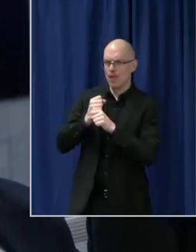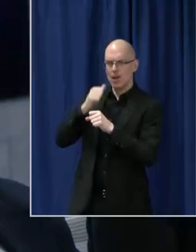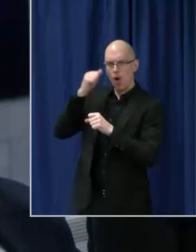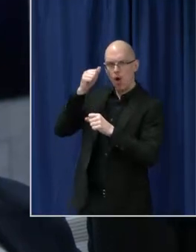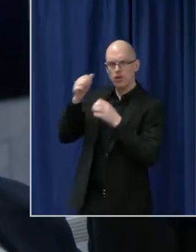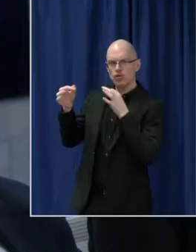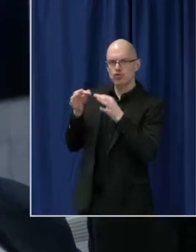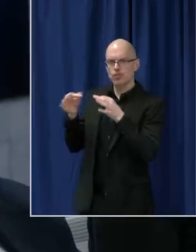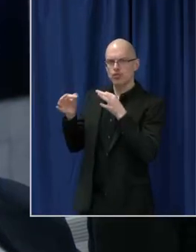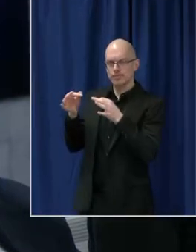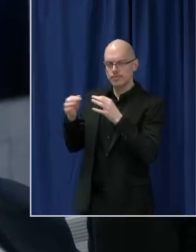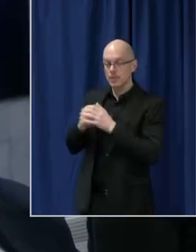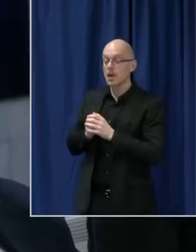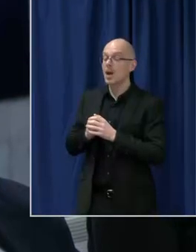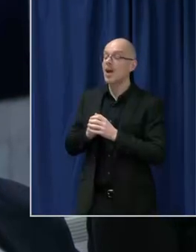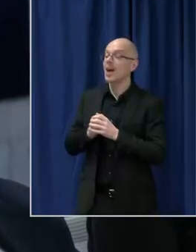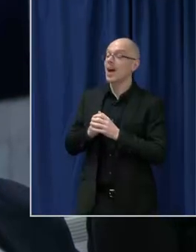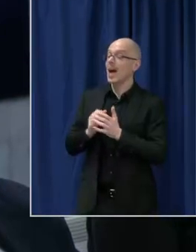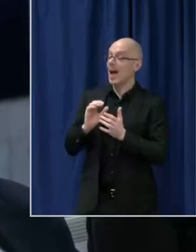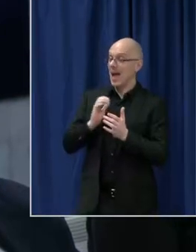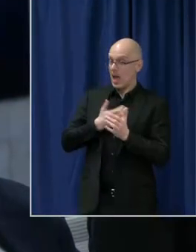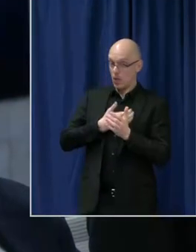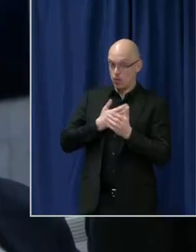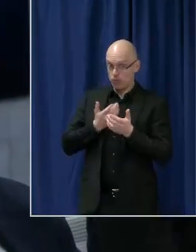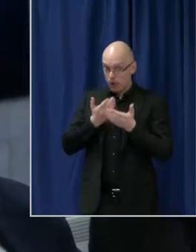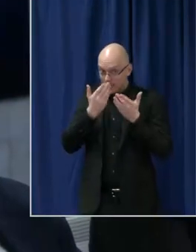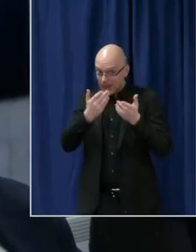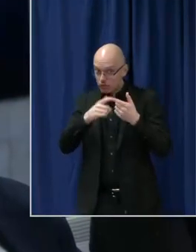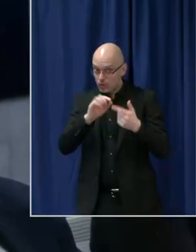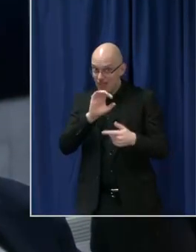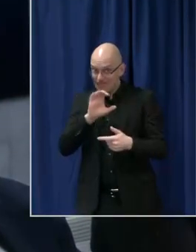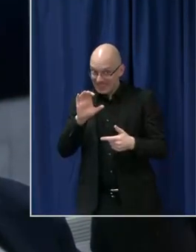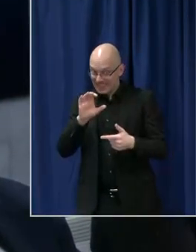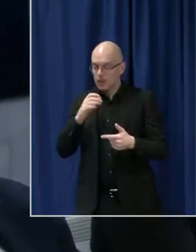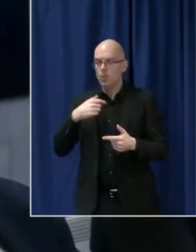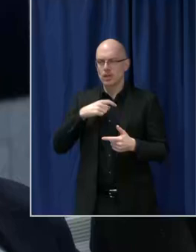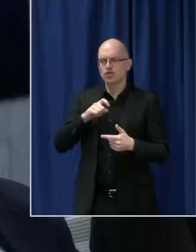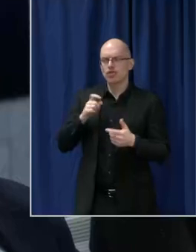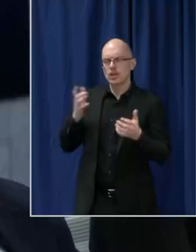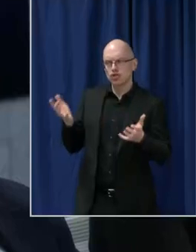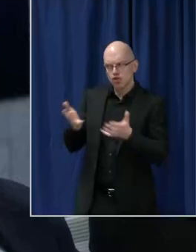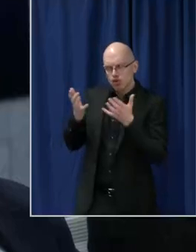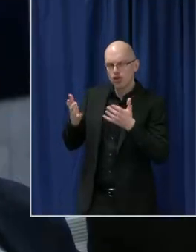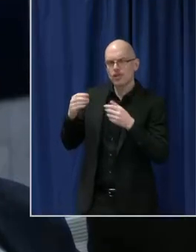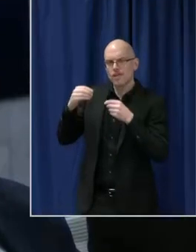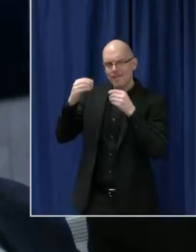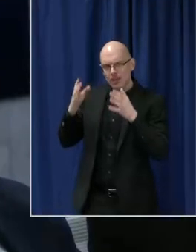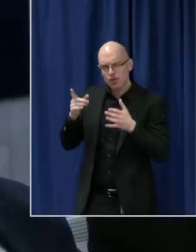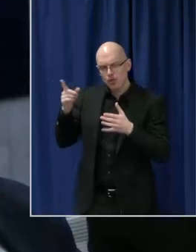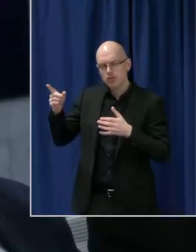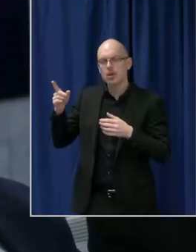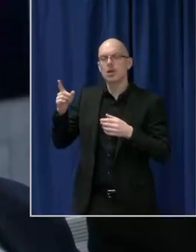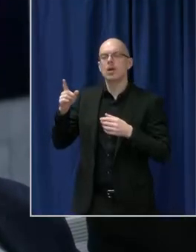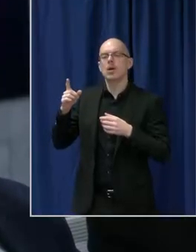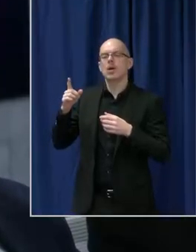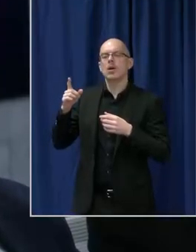recommendation to the commission is to encourage vendors to provide and content